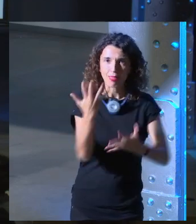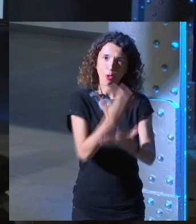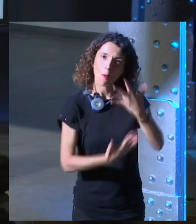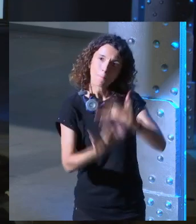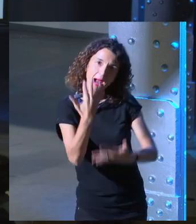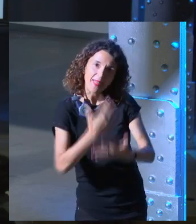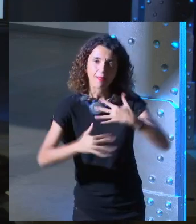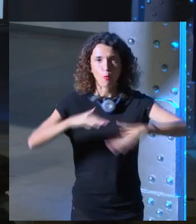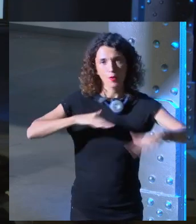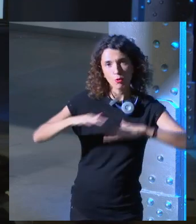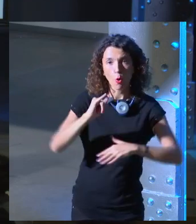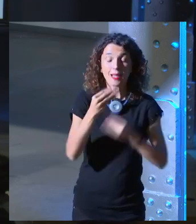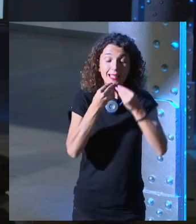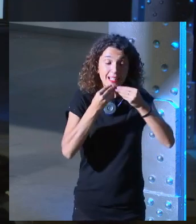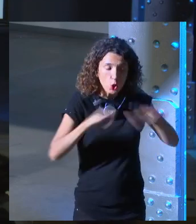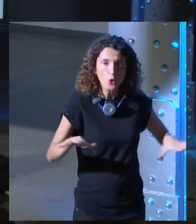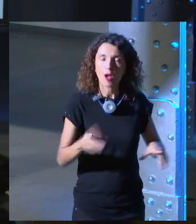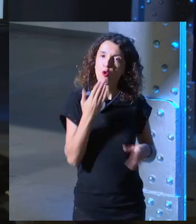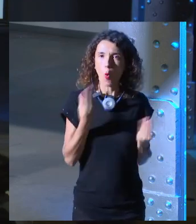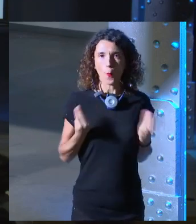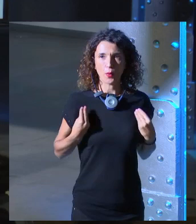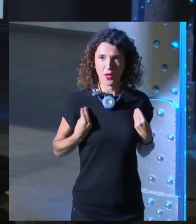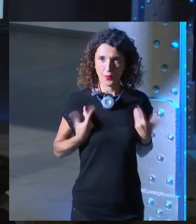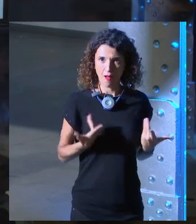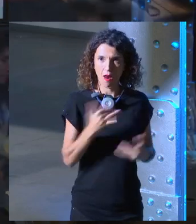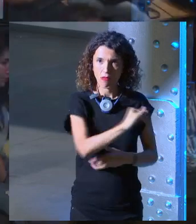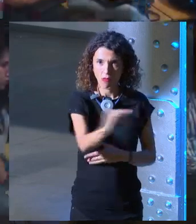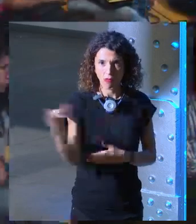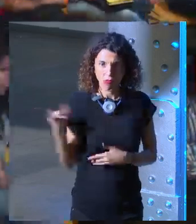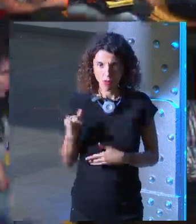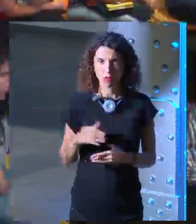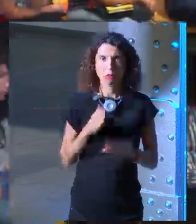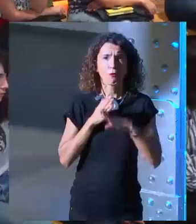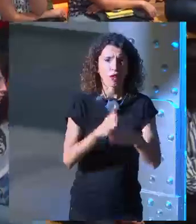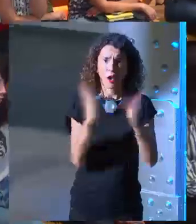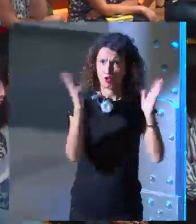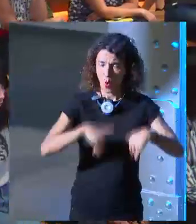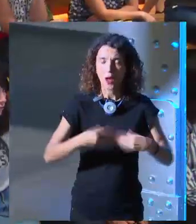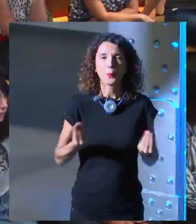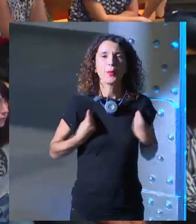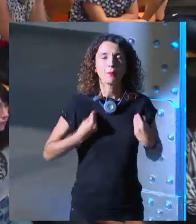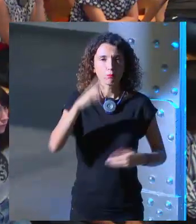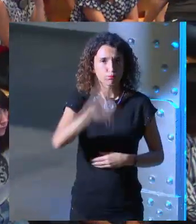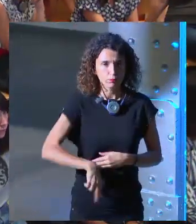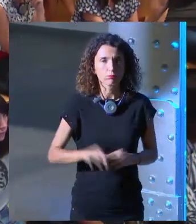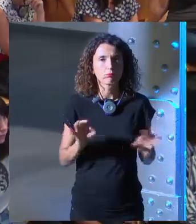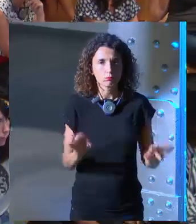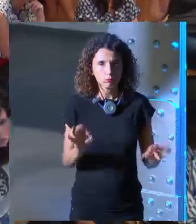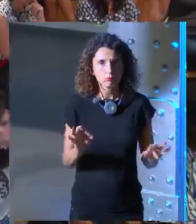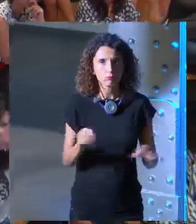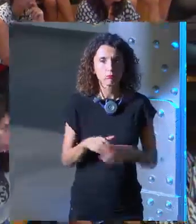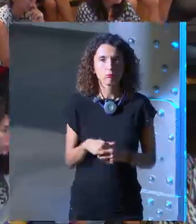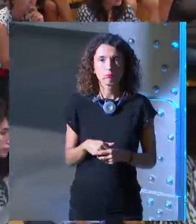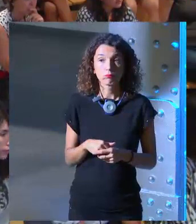alive. And that's what really matters. They are alive. And everybody who's writing is writing with something